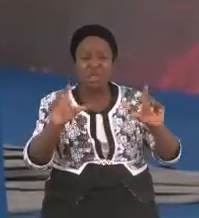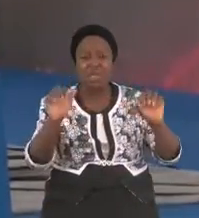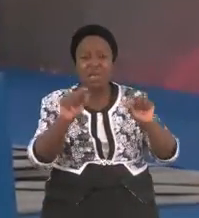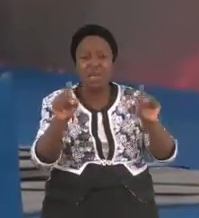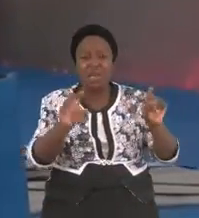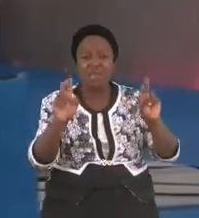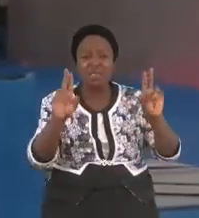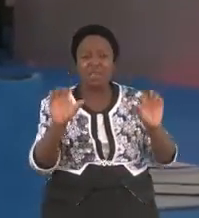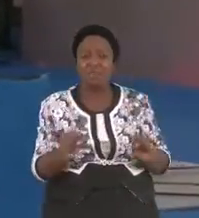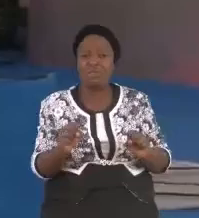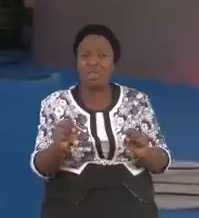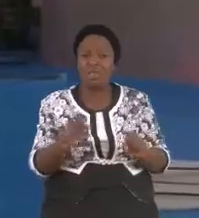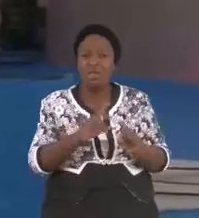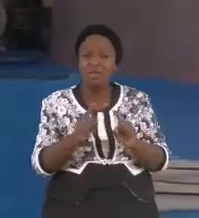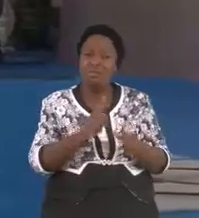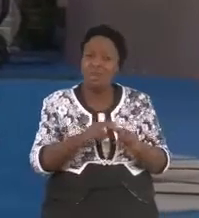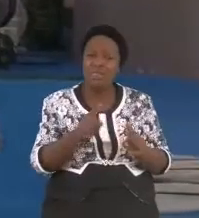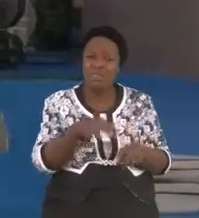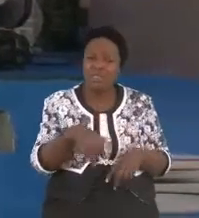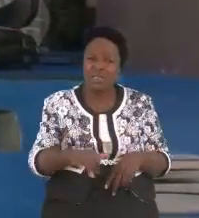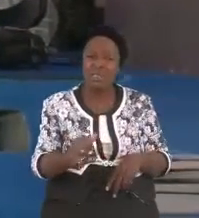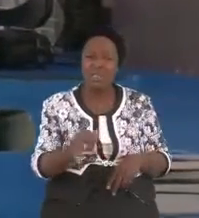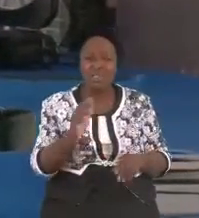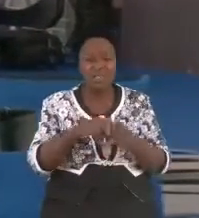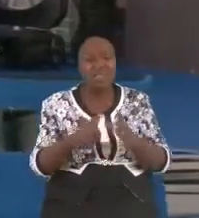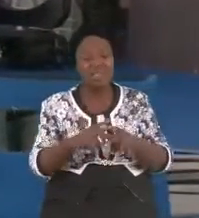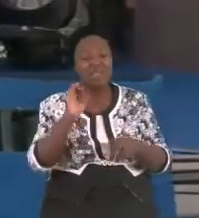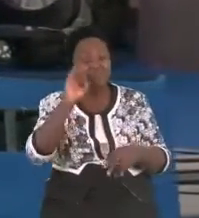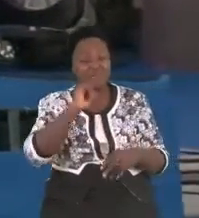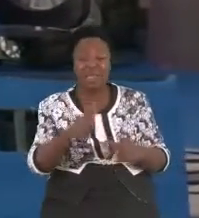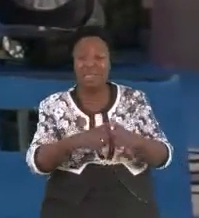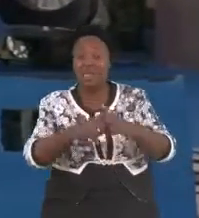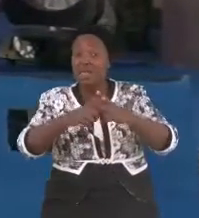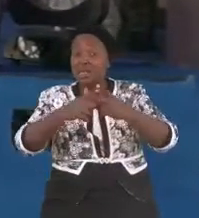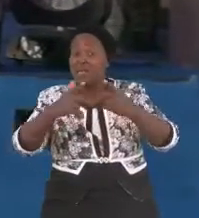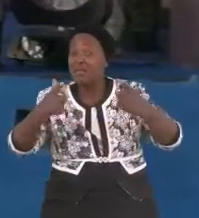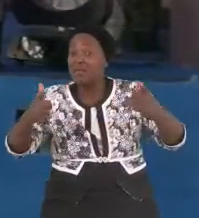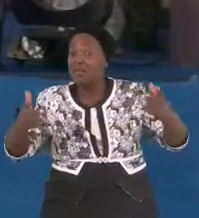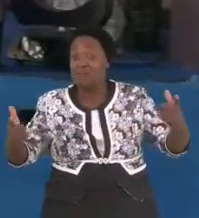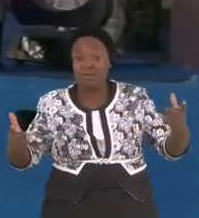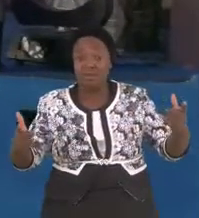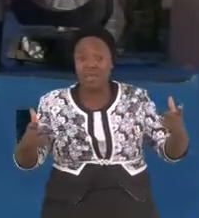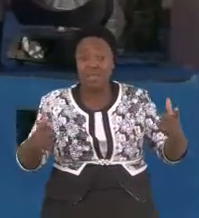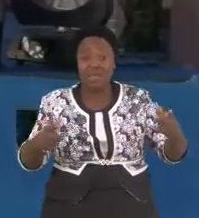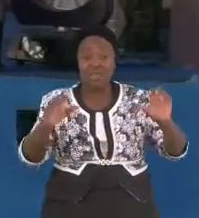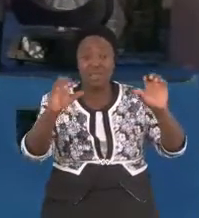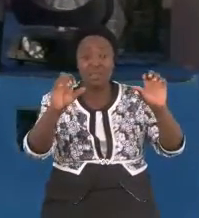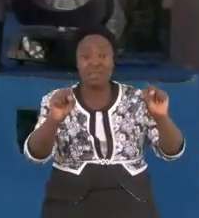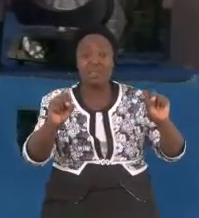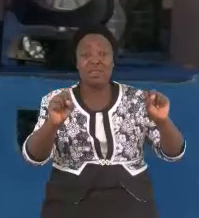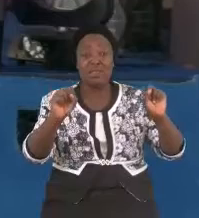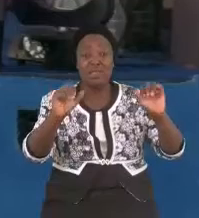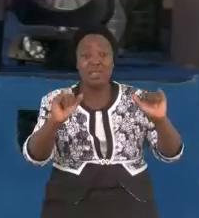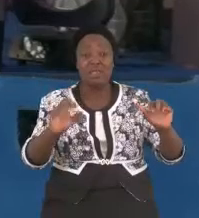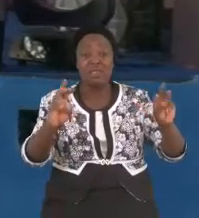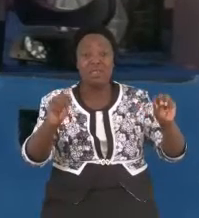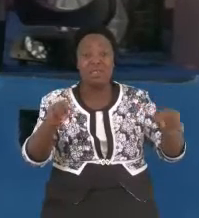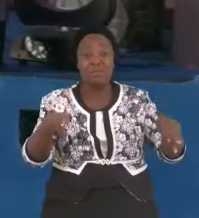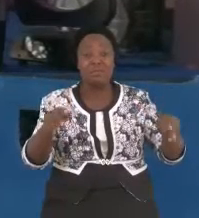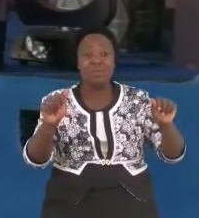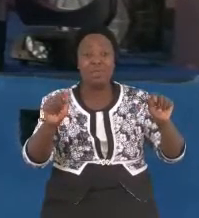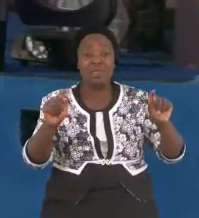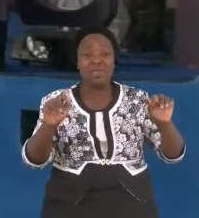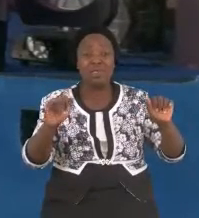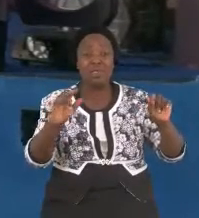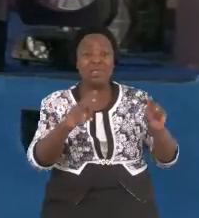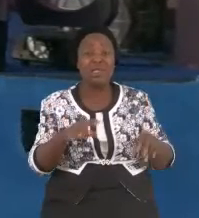but in the great sympathizer every sorrow you go through every problem you go through don't say